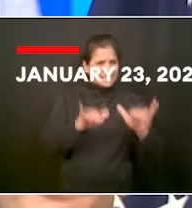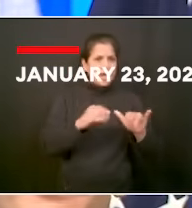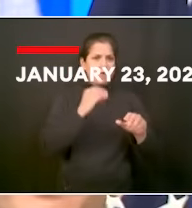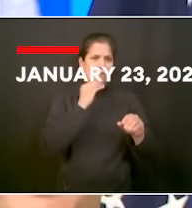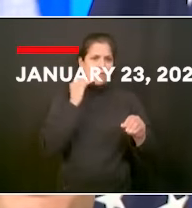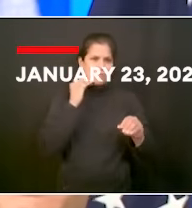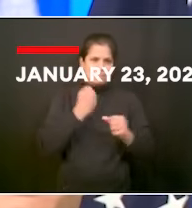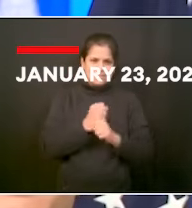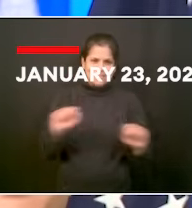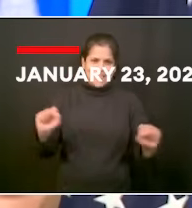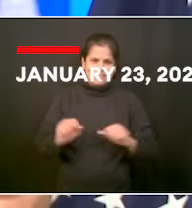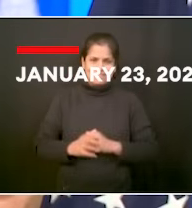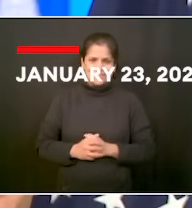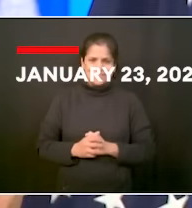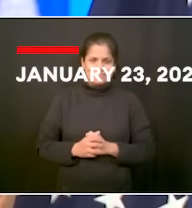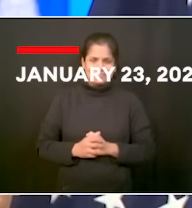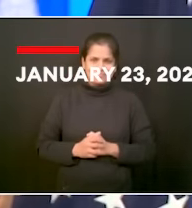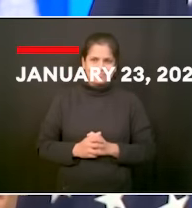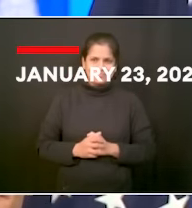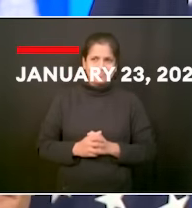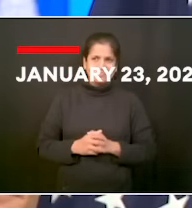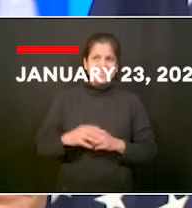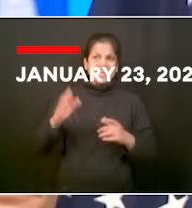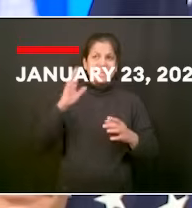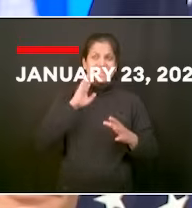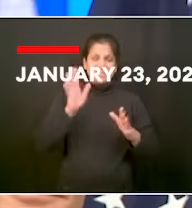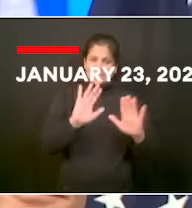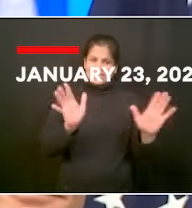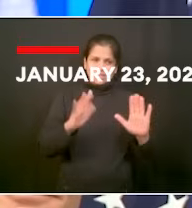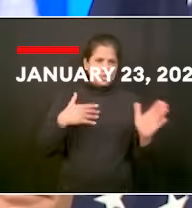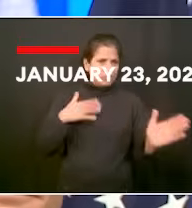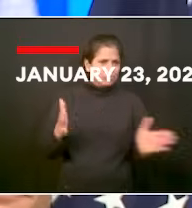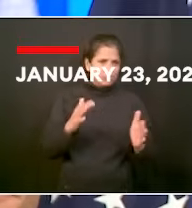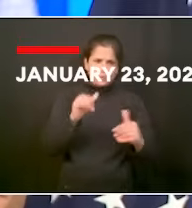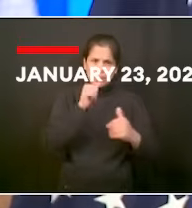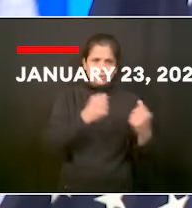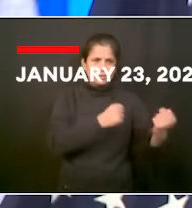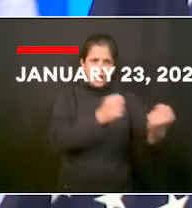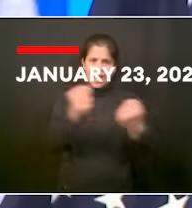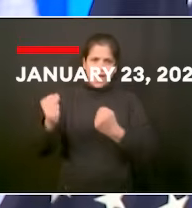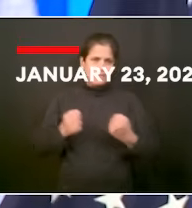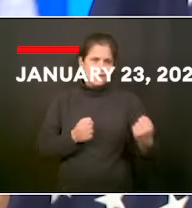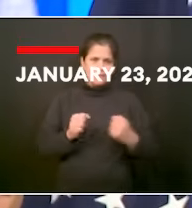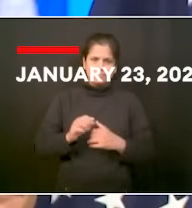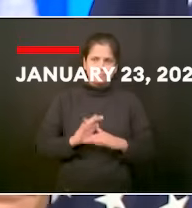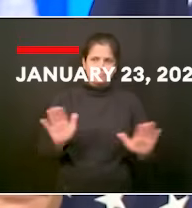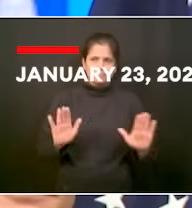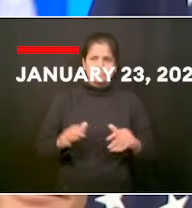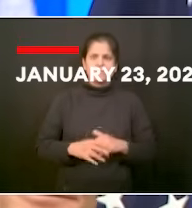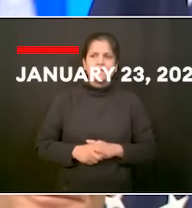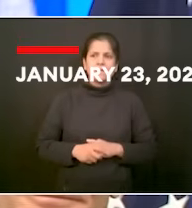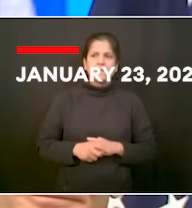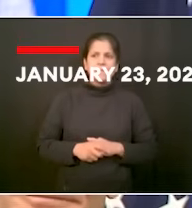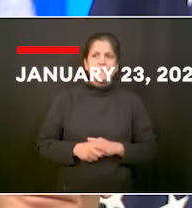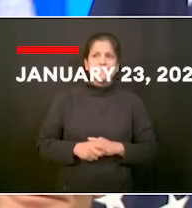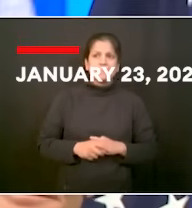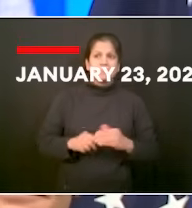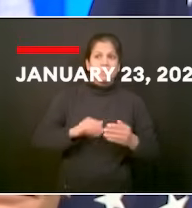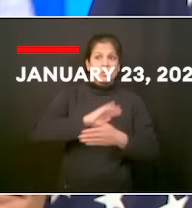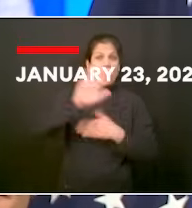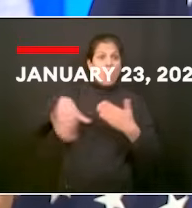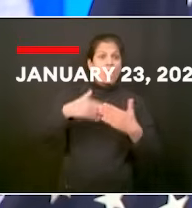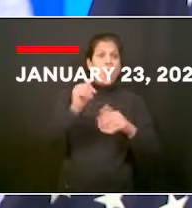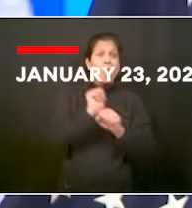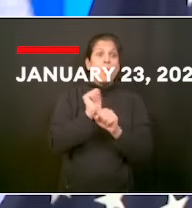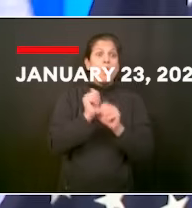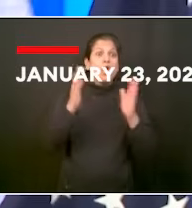kinds of challenges that New Yorkers and the hardworking men and women of New York City government overcome all the time. And it's a moment that this city is prepared to